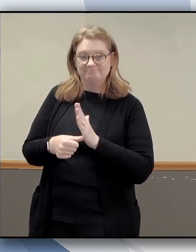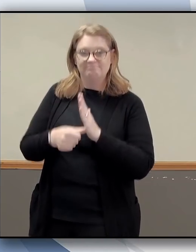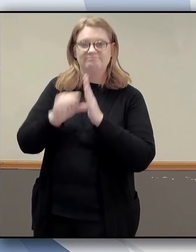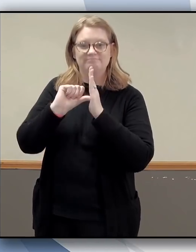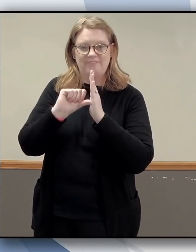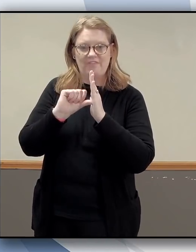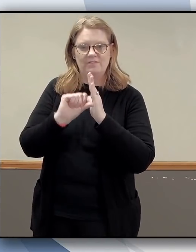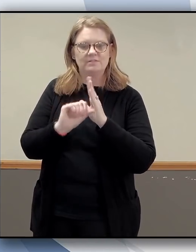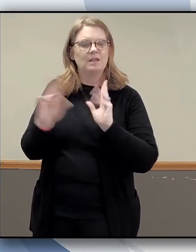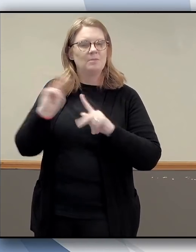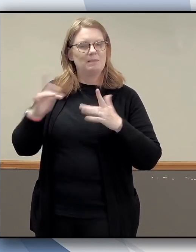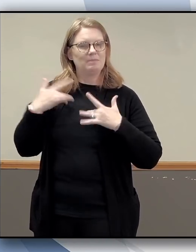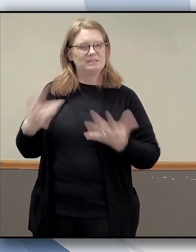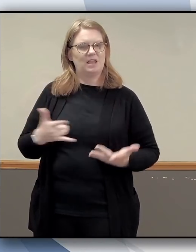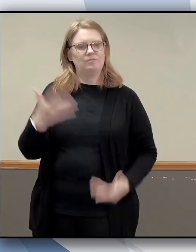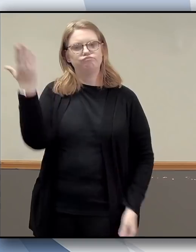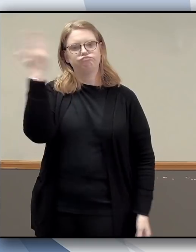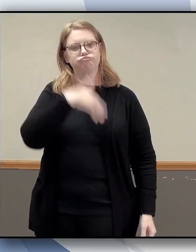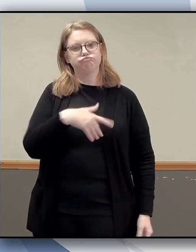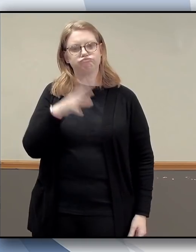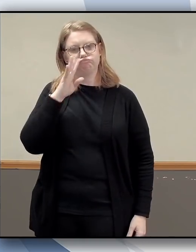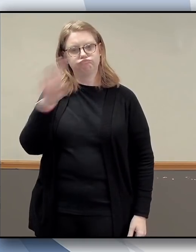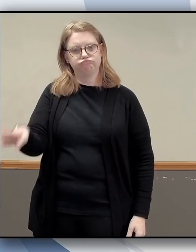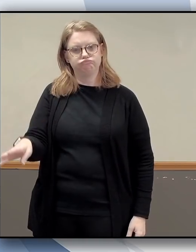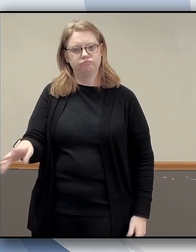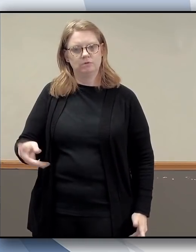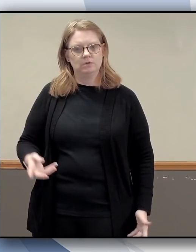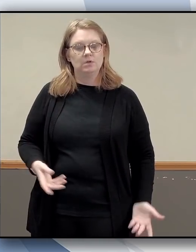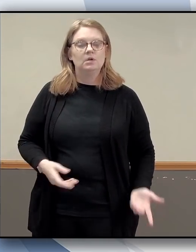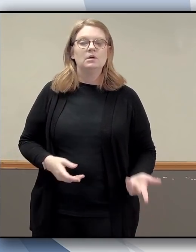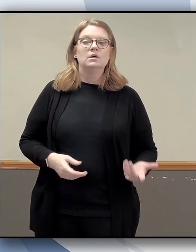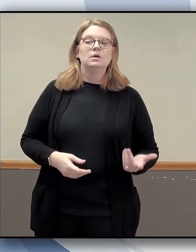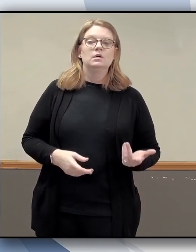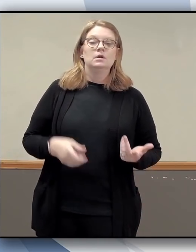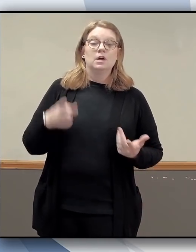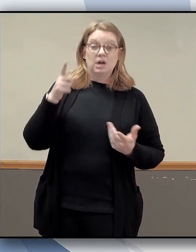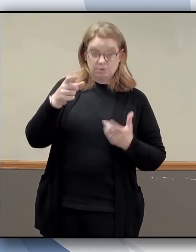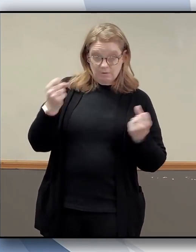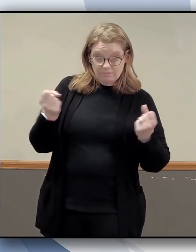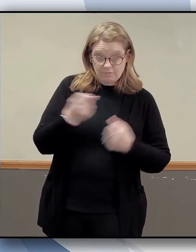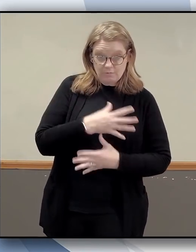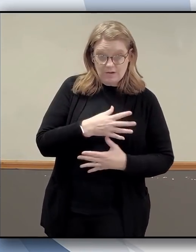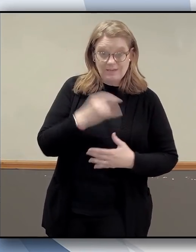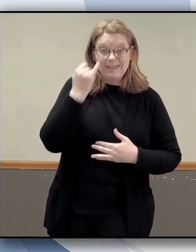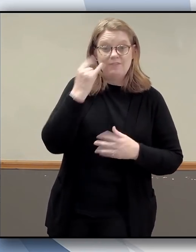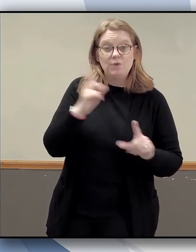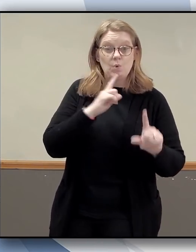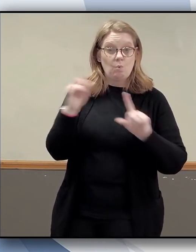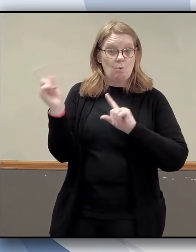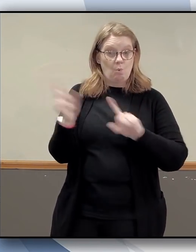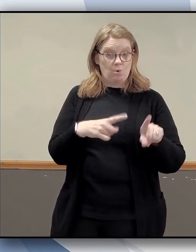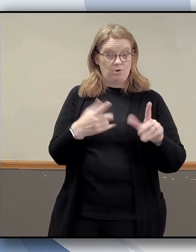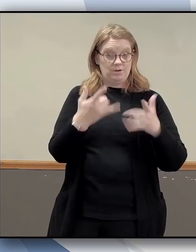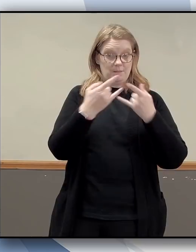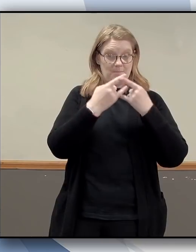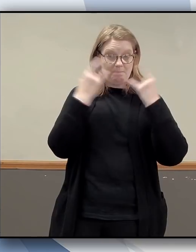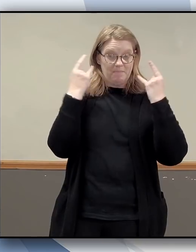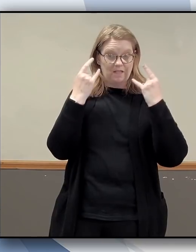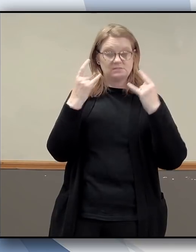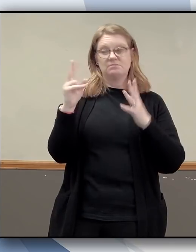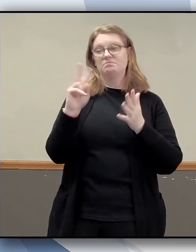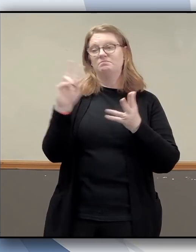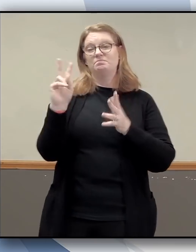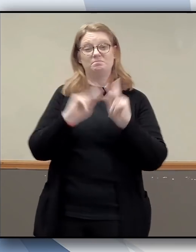listening. Are you afraid that if you were to actually order masks, that you wouldn't be listened to, and that people would violate that order?